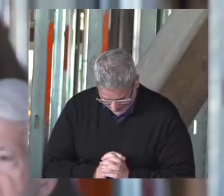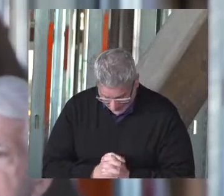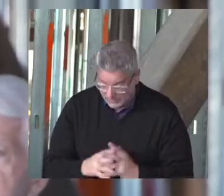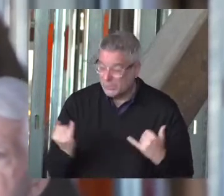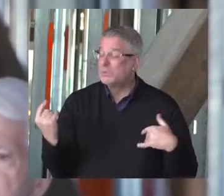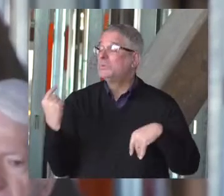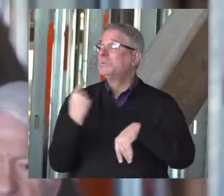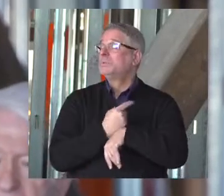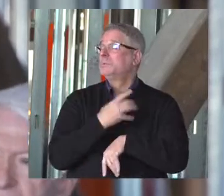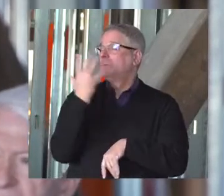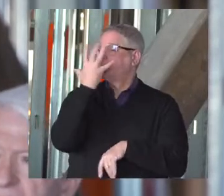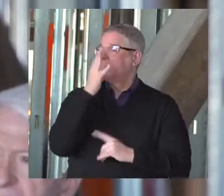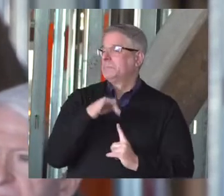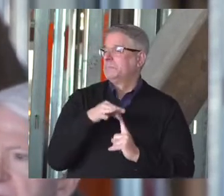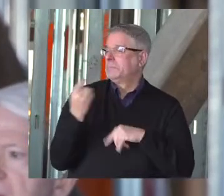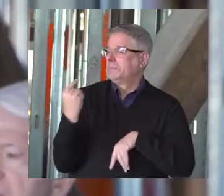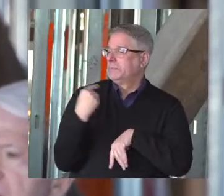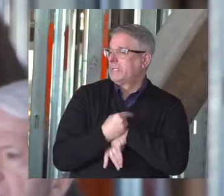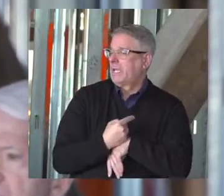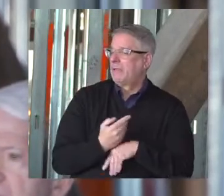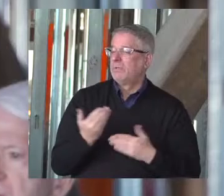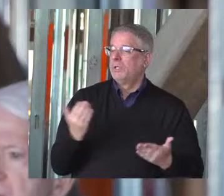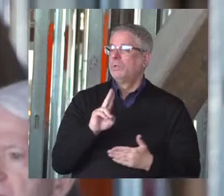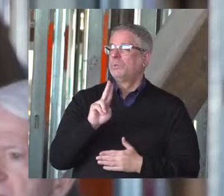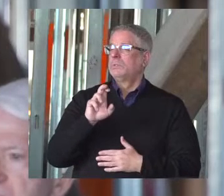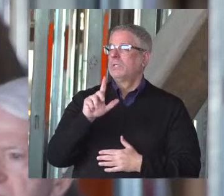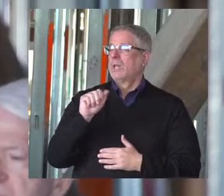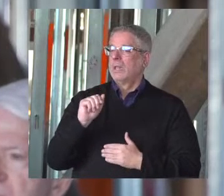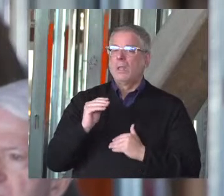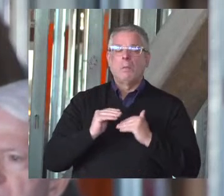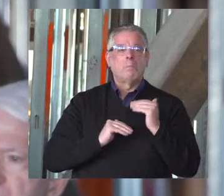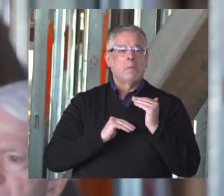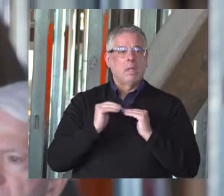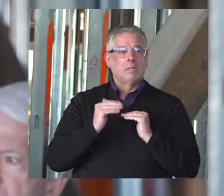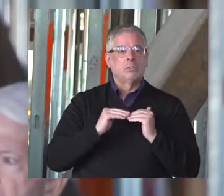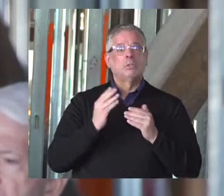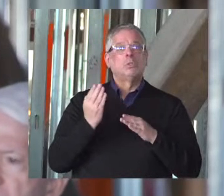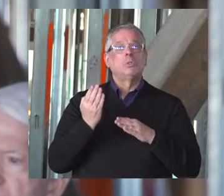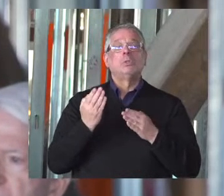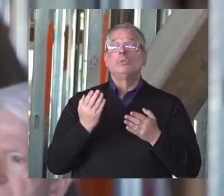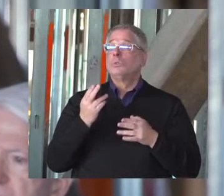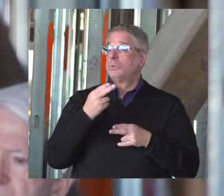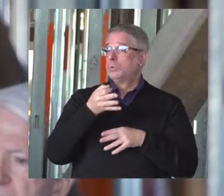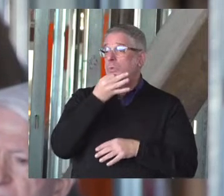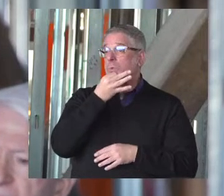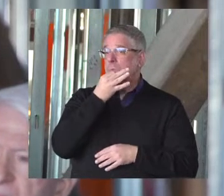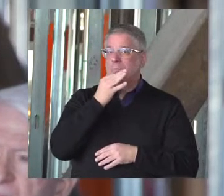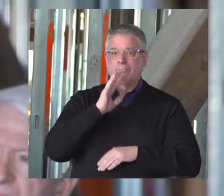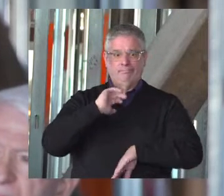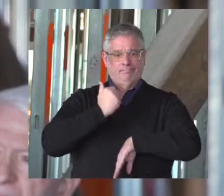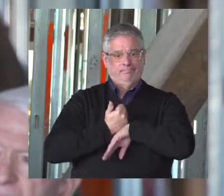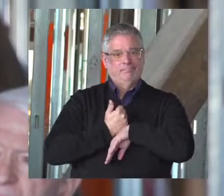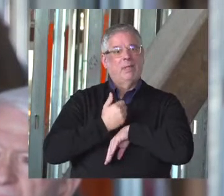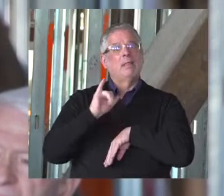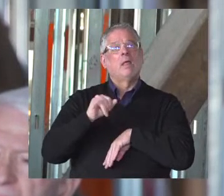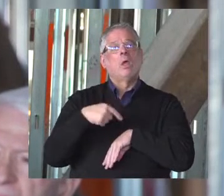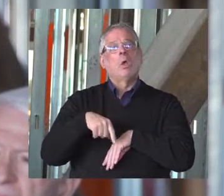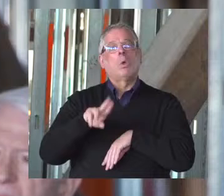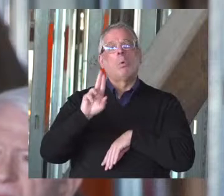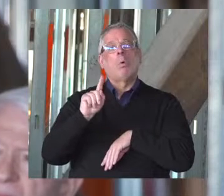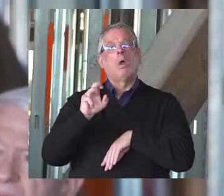Today is a very special day for us at UCLA. The building we're in will soon house the UCLA's Quantum Innovation